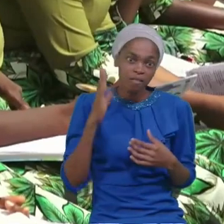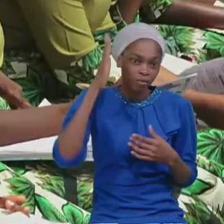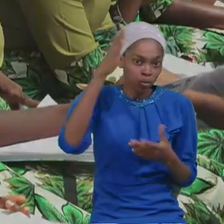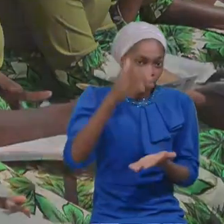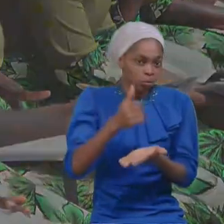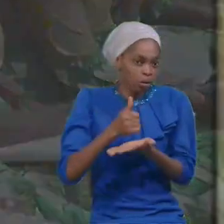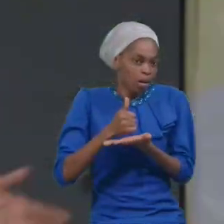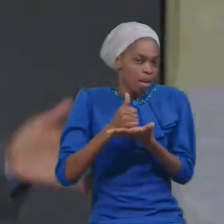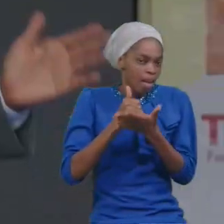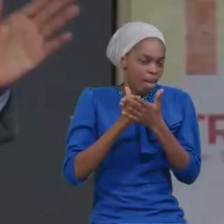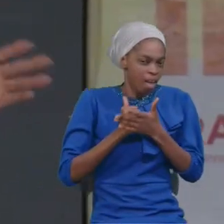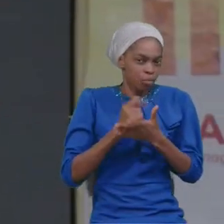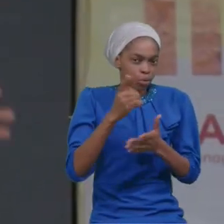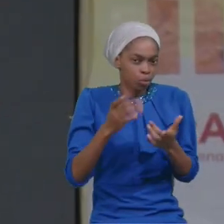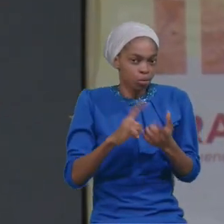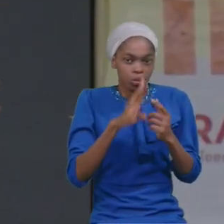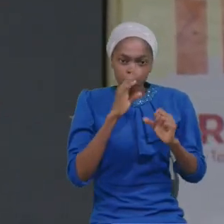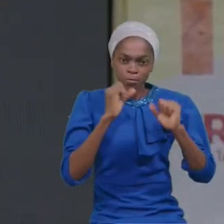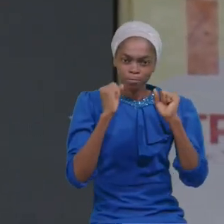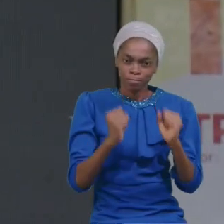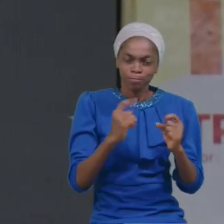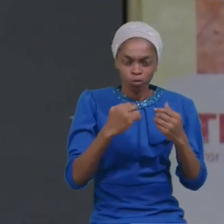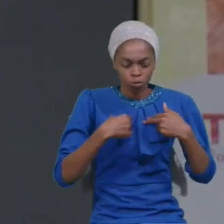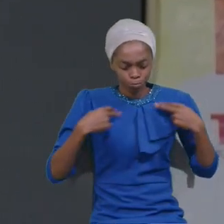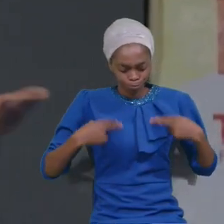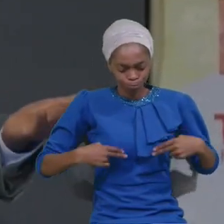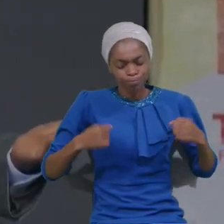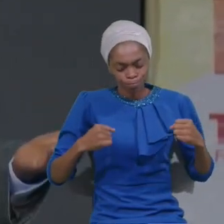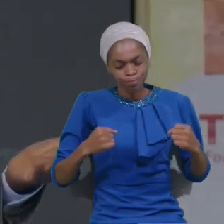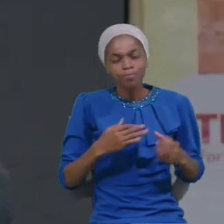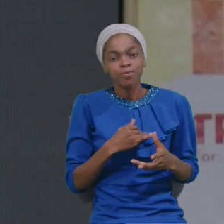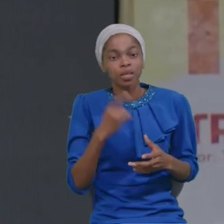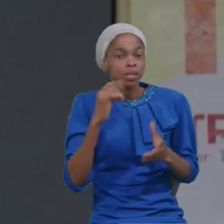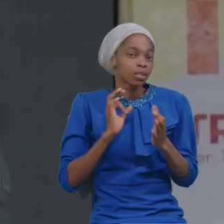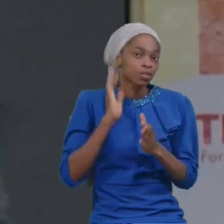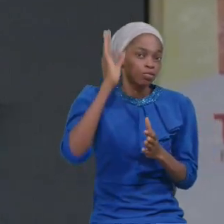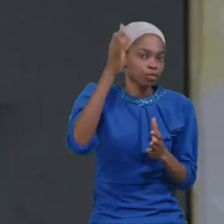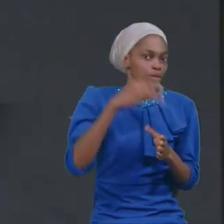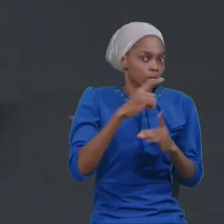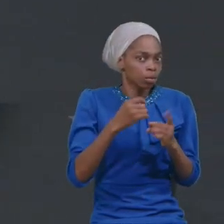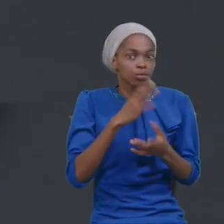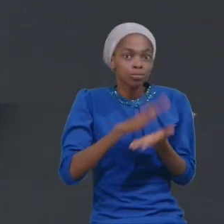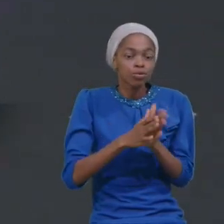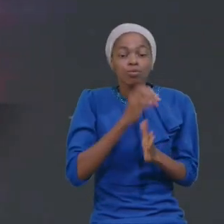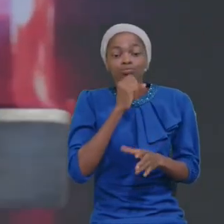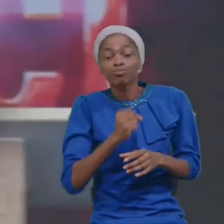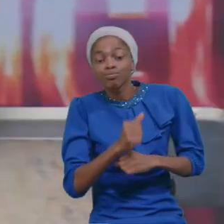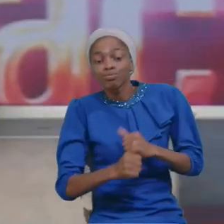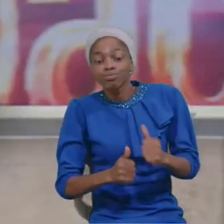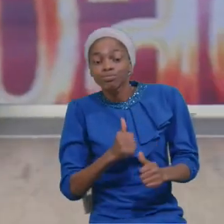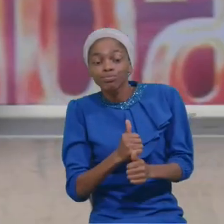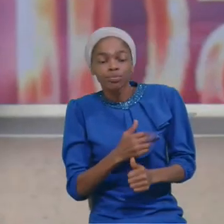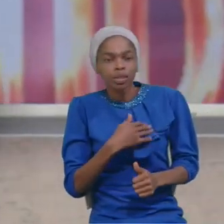you get older, you want to still remain strong. How are you preparing for that? The fellow is eating